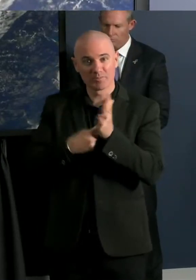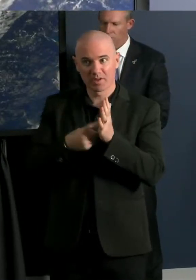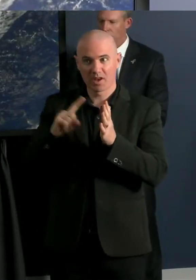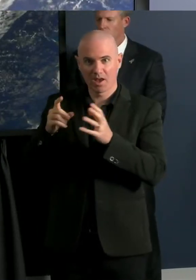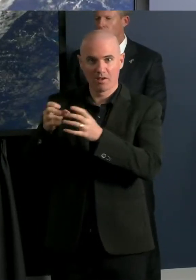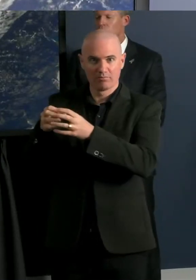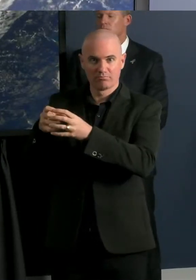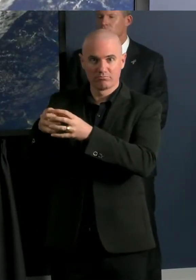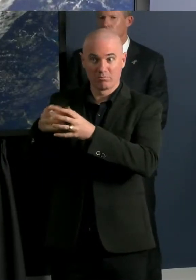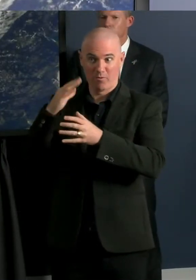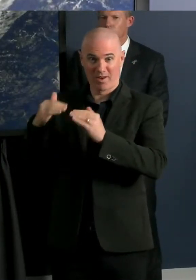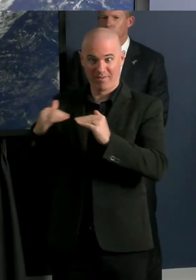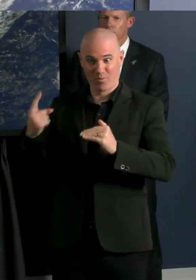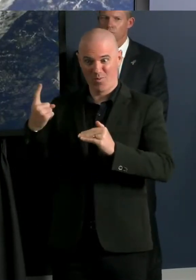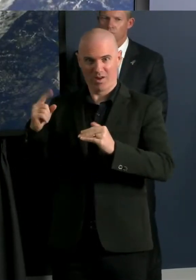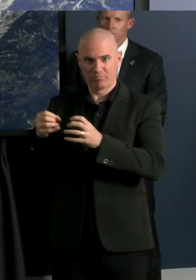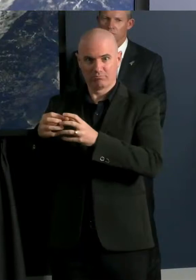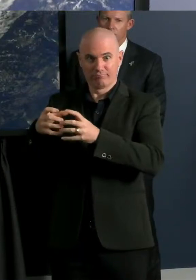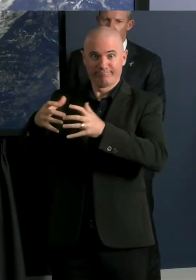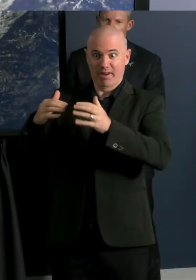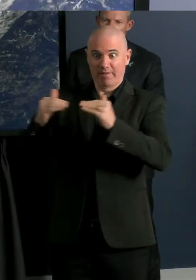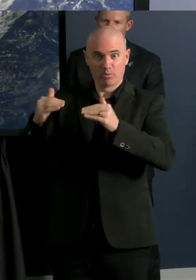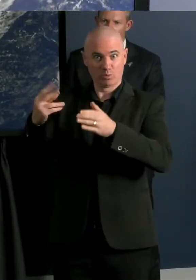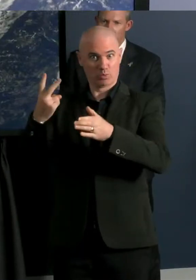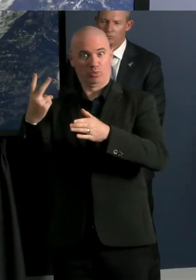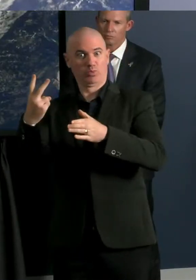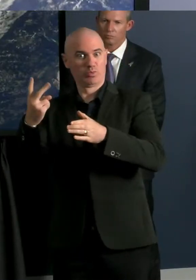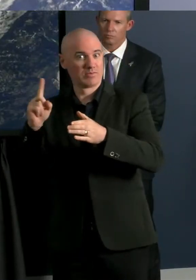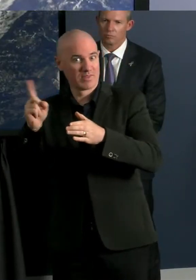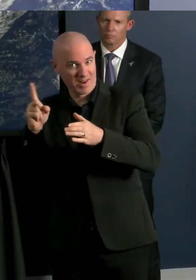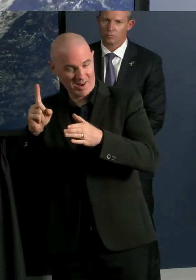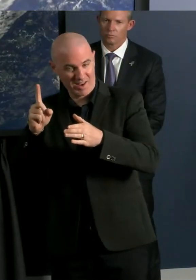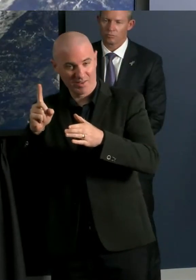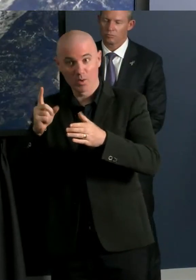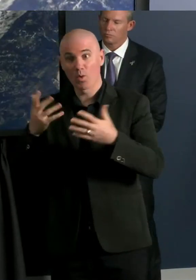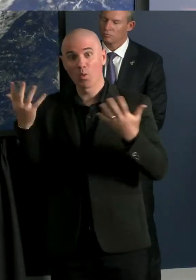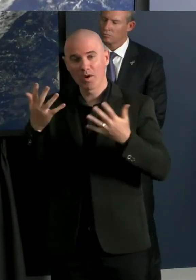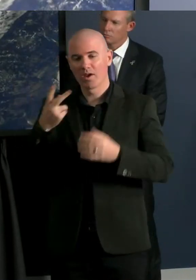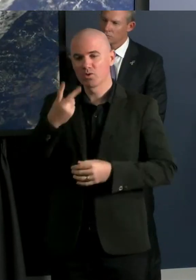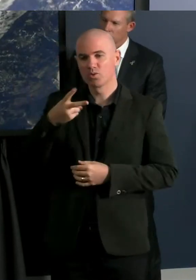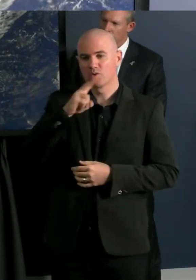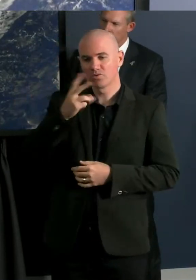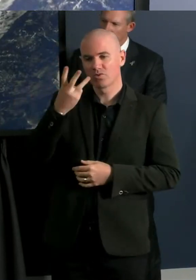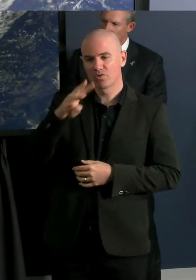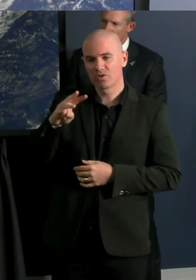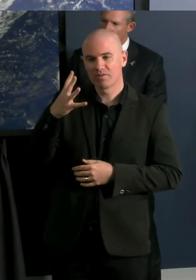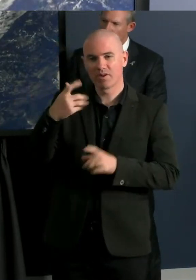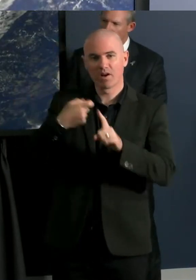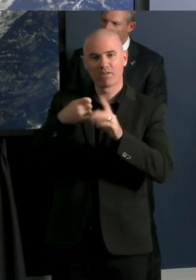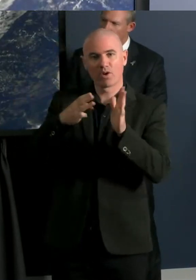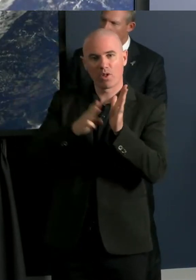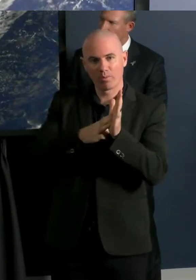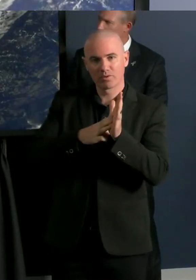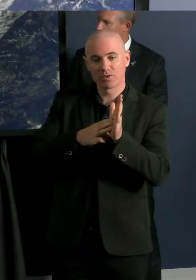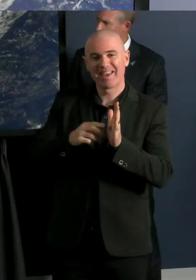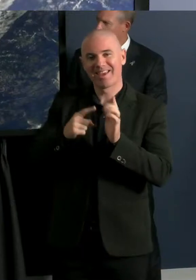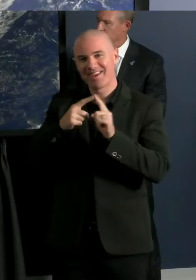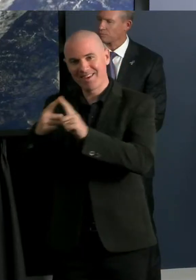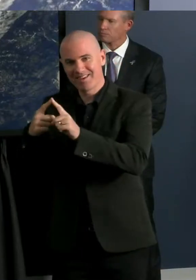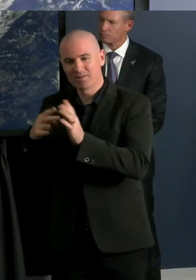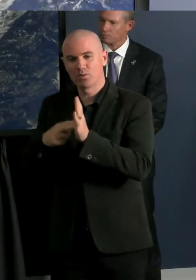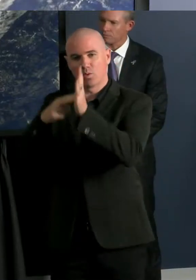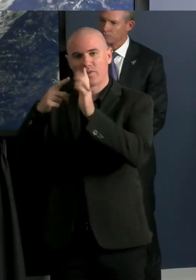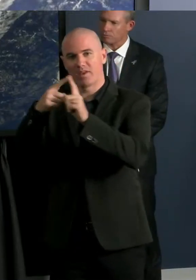2 system. So as of 2 p.m, it's located 235 kilometres east-northeast from